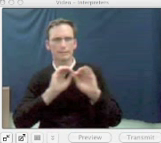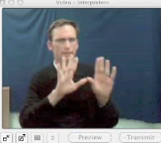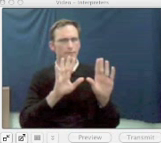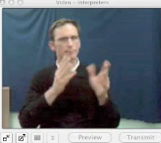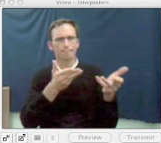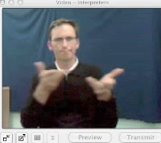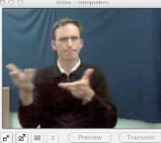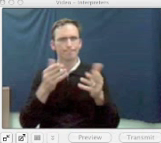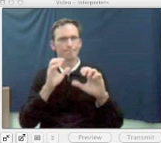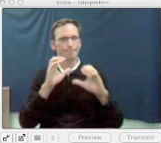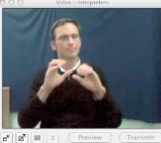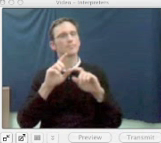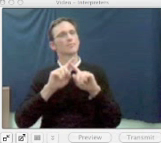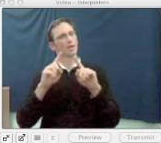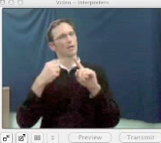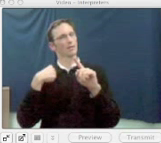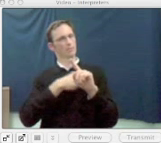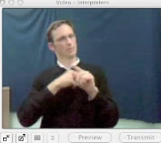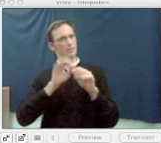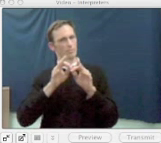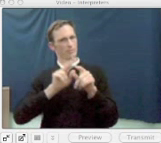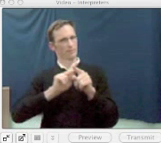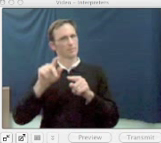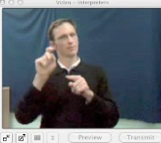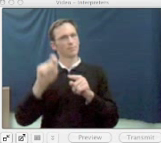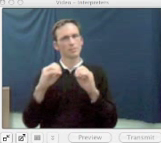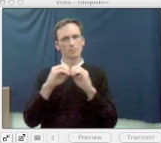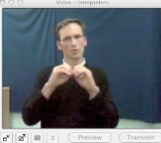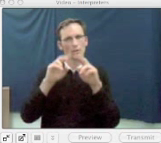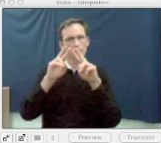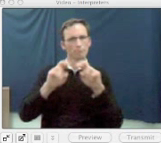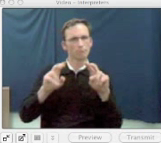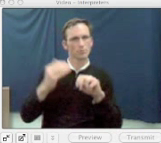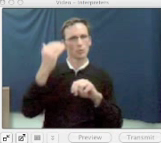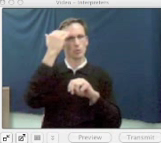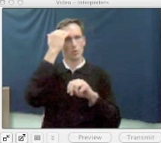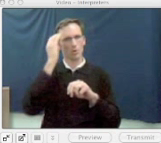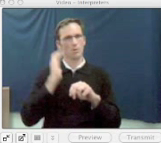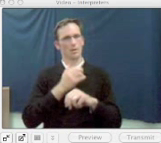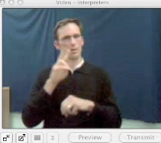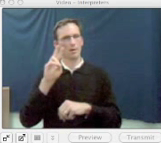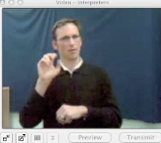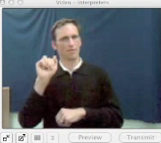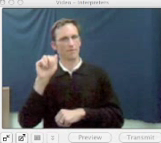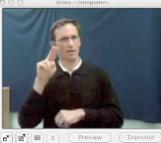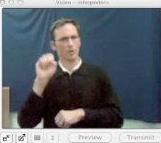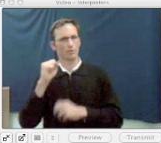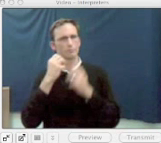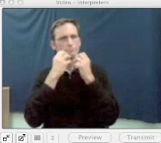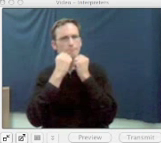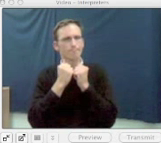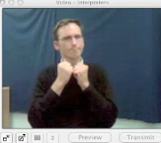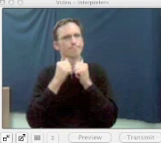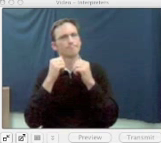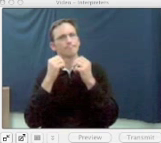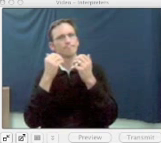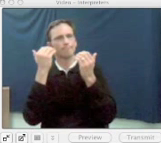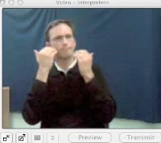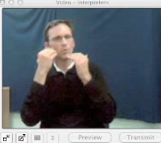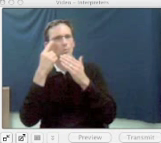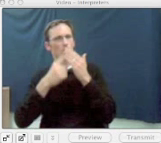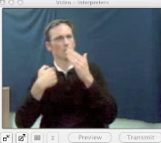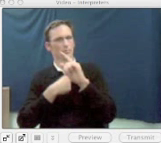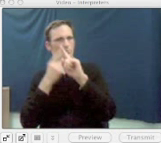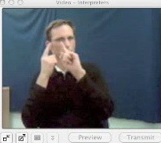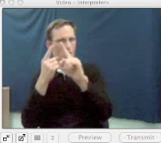But we would really have to, as a profession, explore what those values are and how to appreciate sometimes those